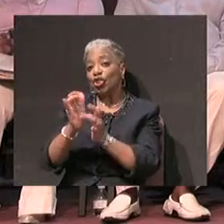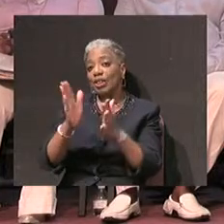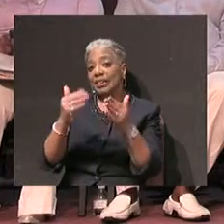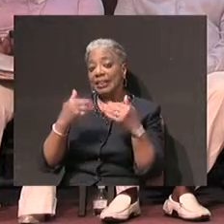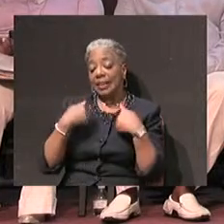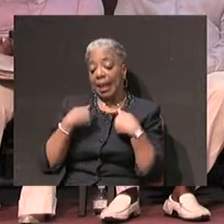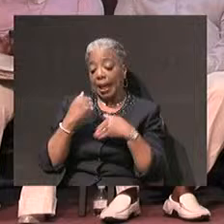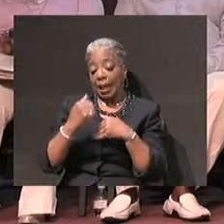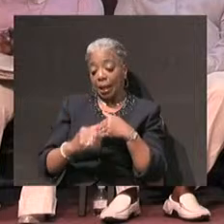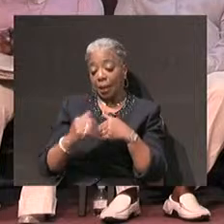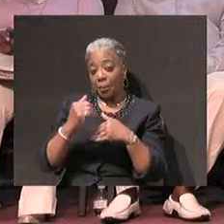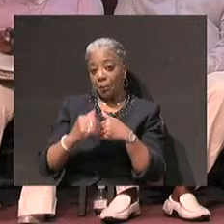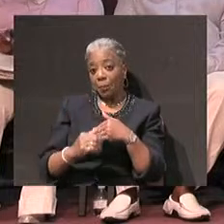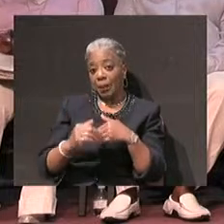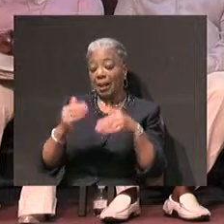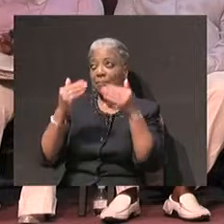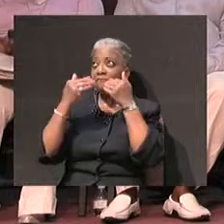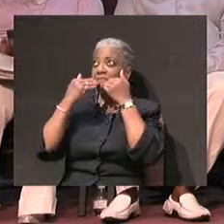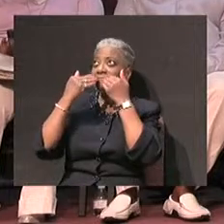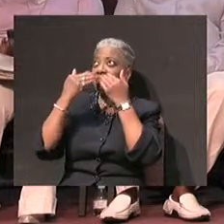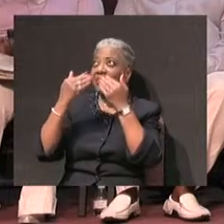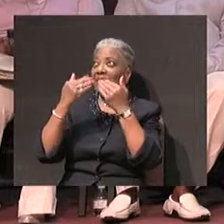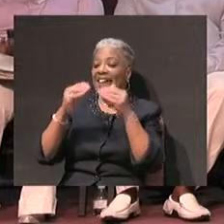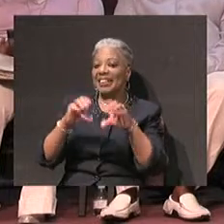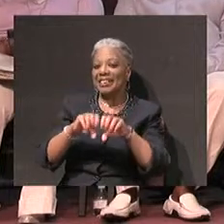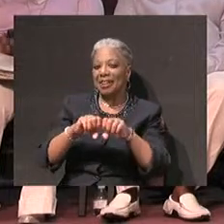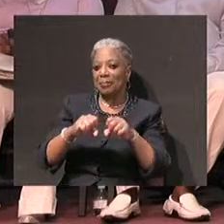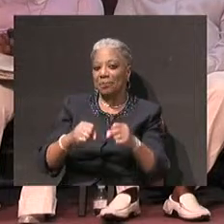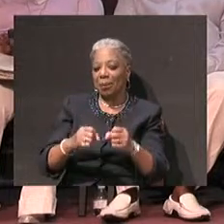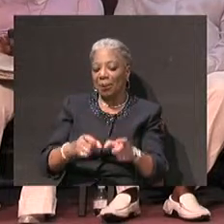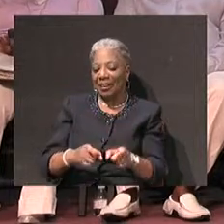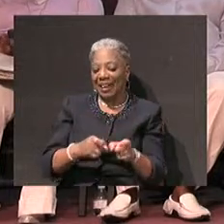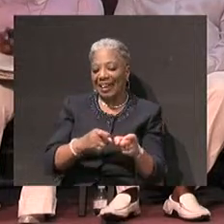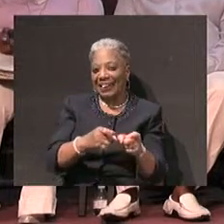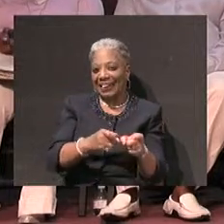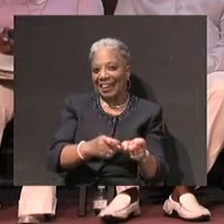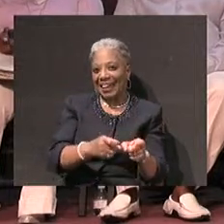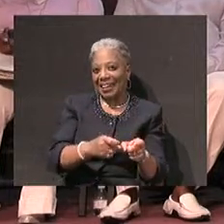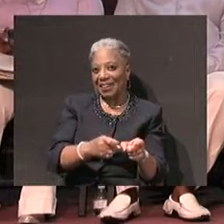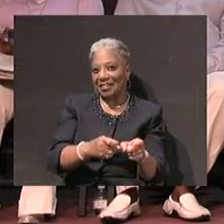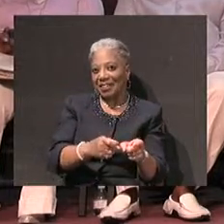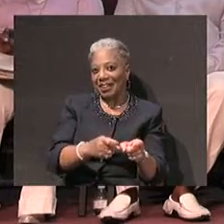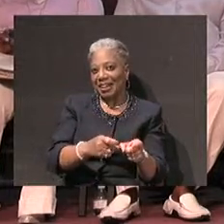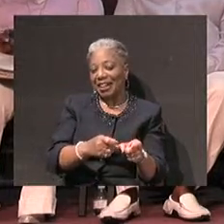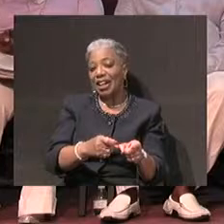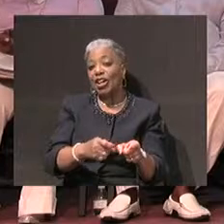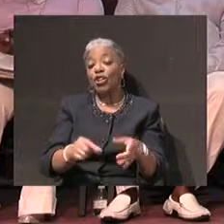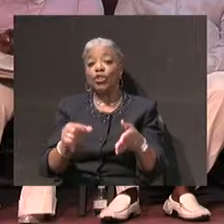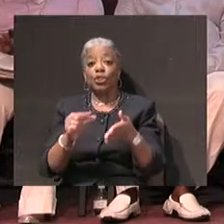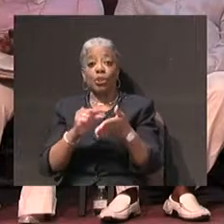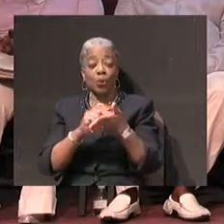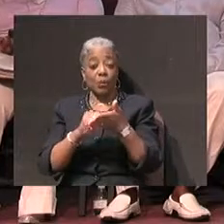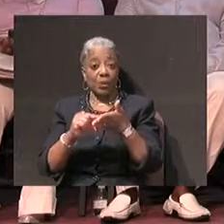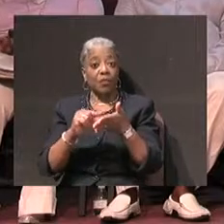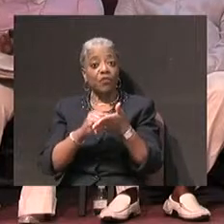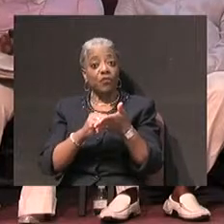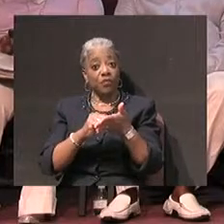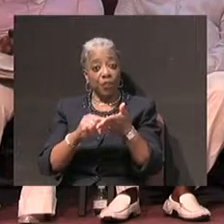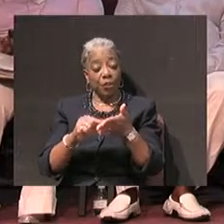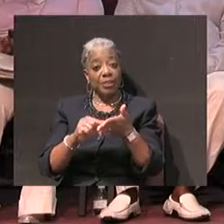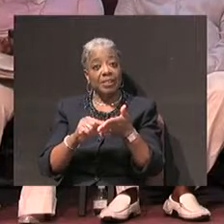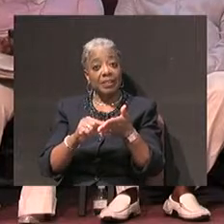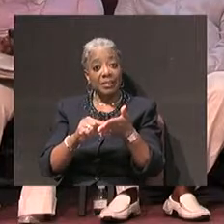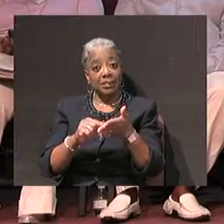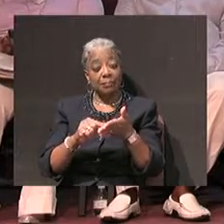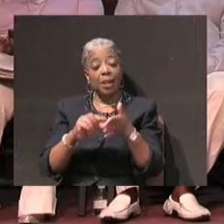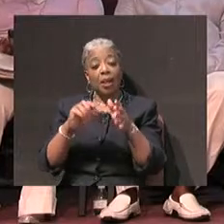In a real sense, all of us have been on the same road they were on. There is not a person in this room who has not